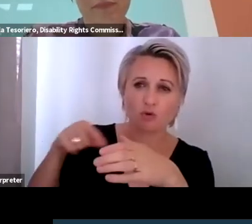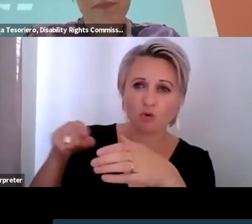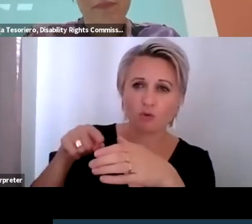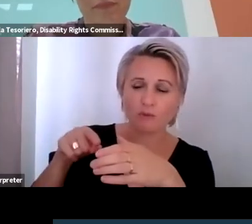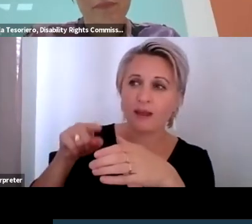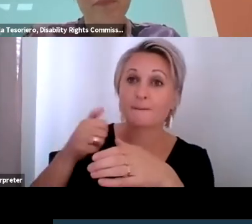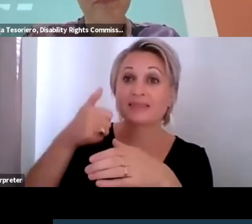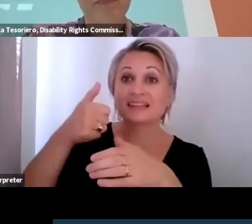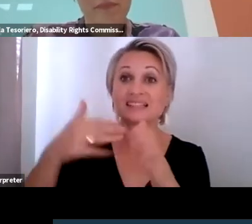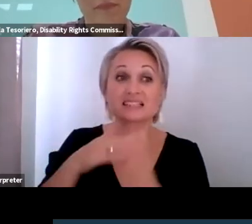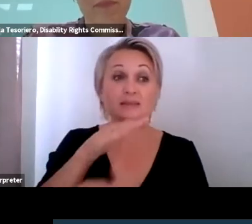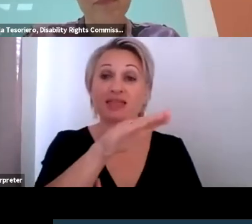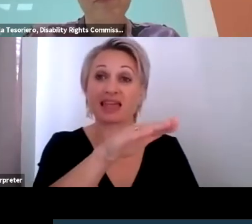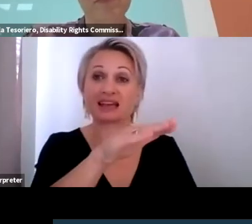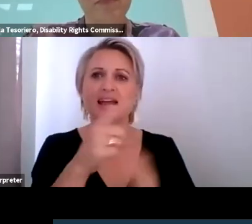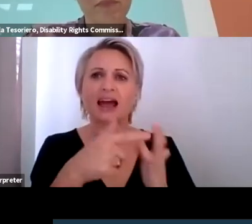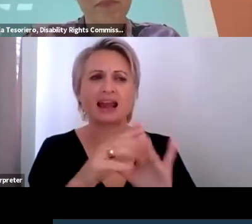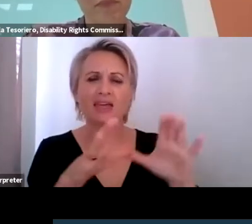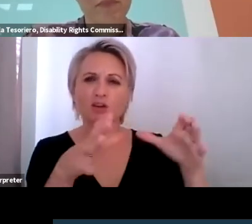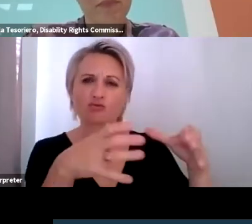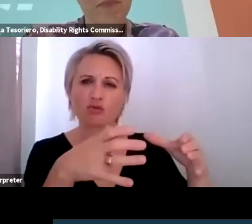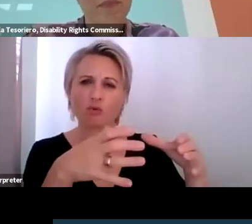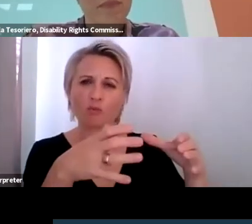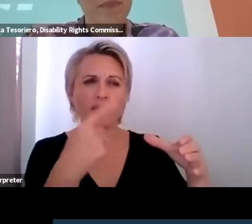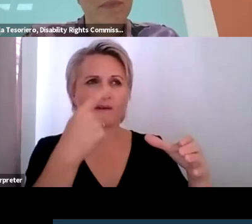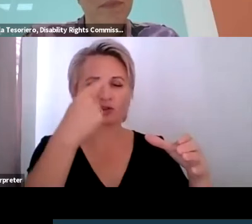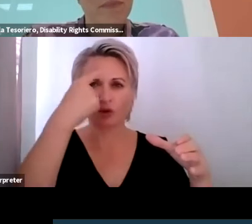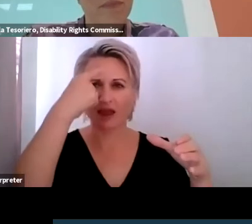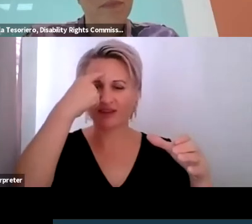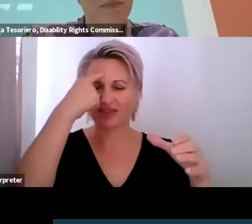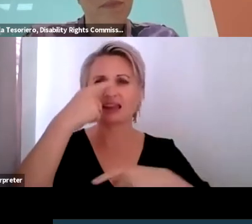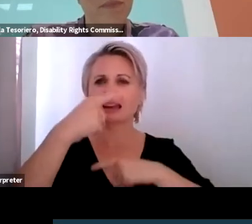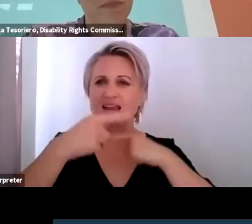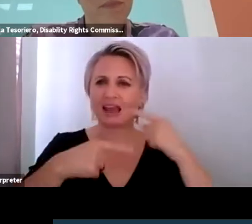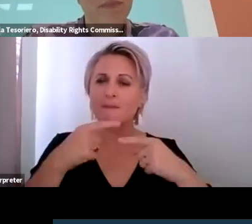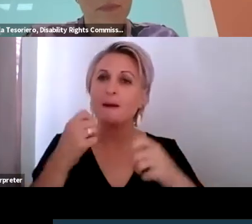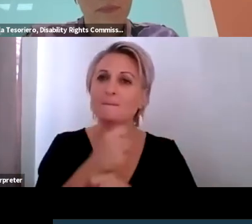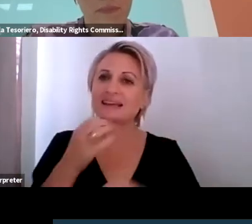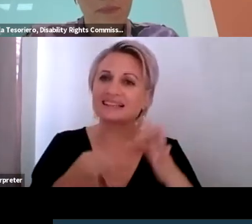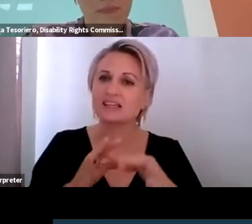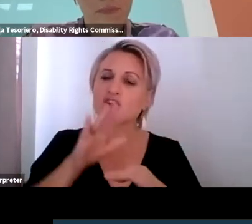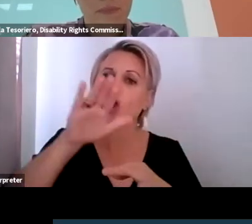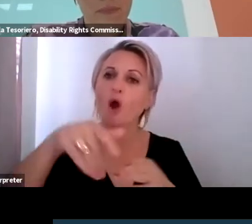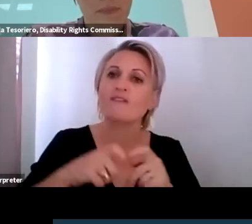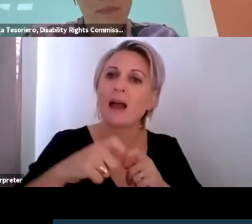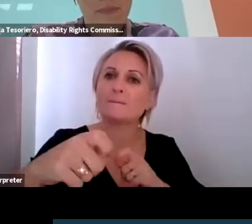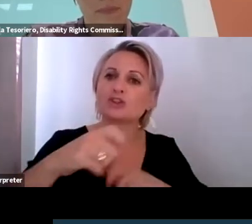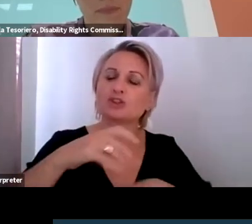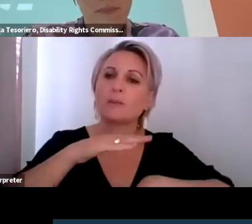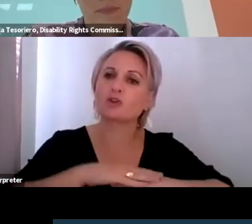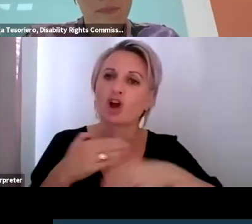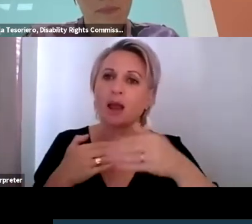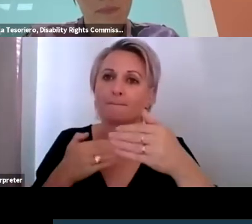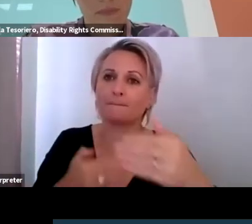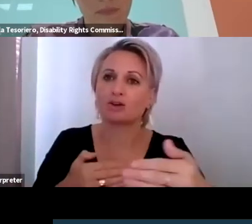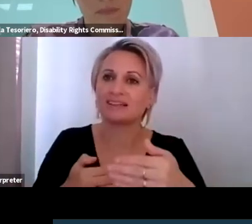next 6 months or 12 months away. So you've got to look at over, you know, a defined time period. So, or a measurable time period, but also short enough to